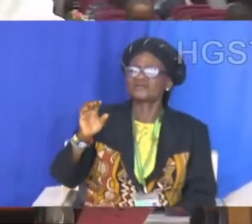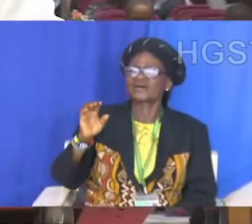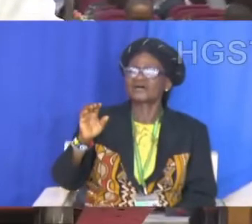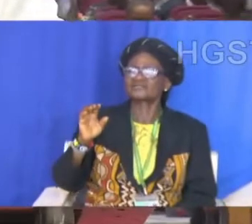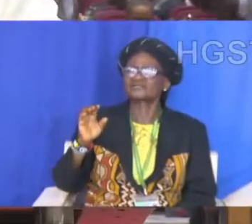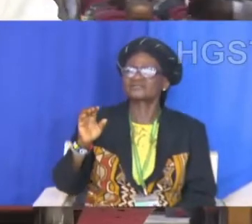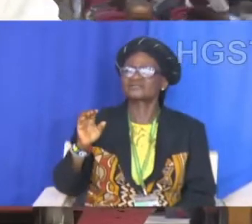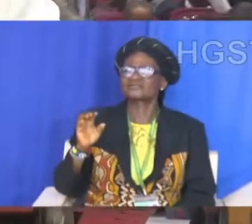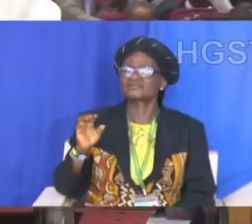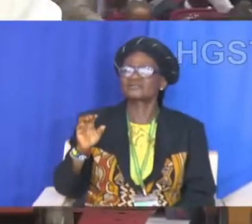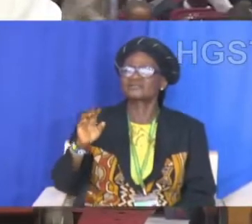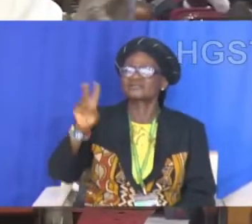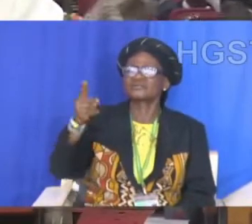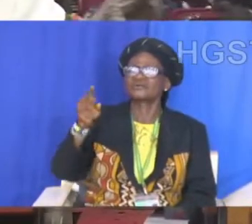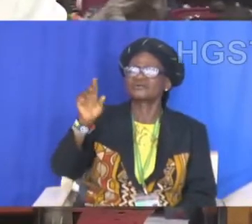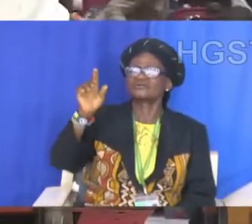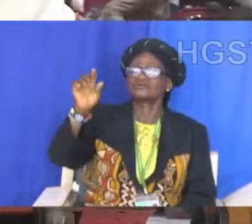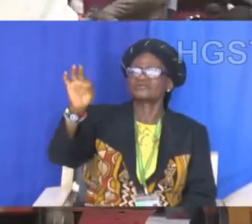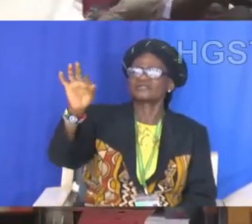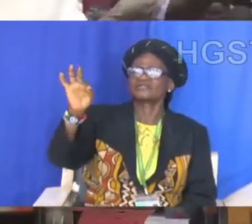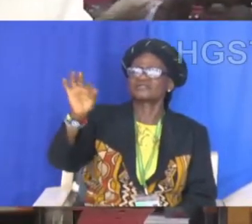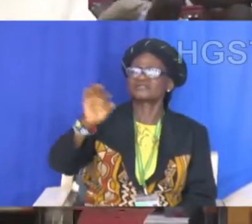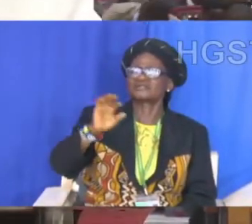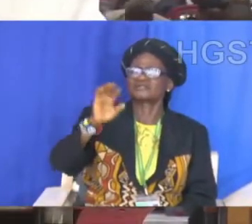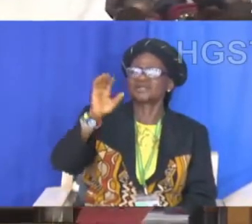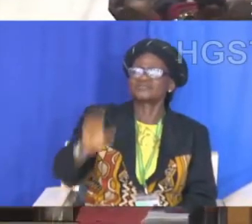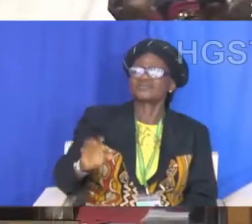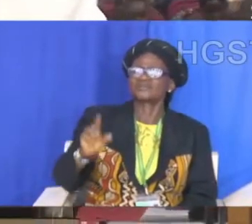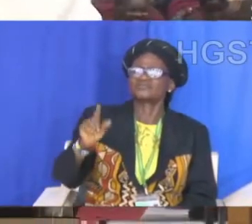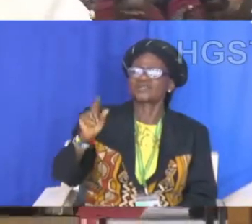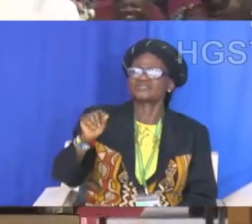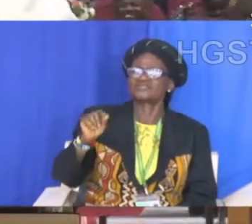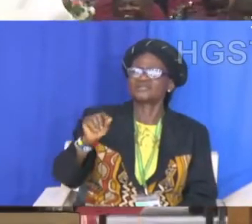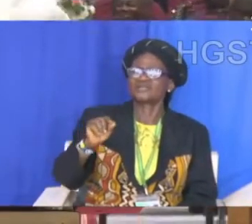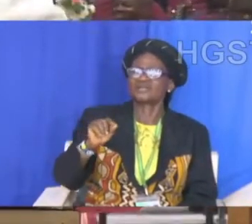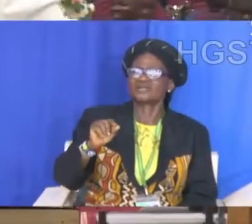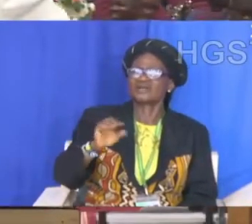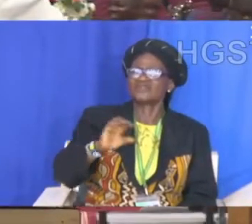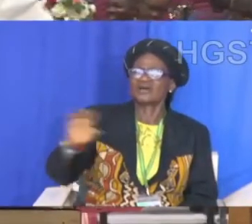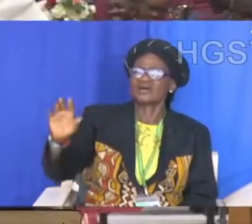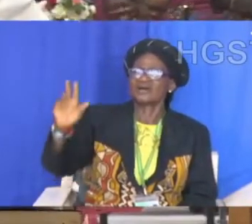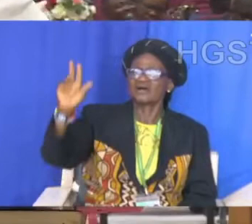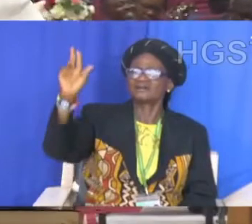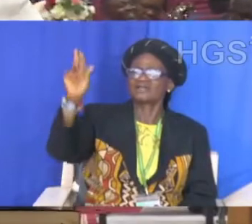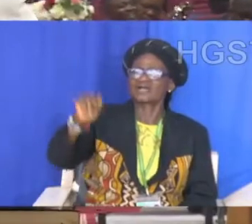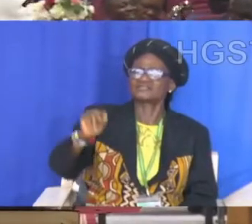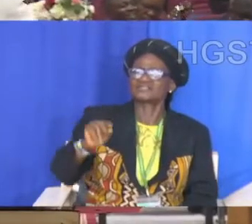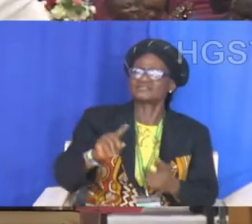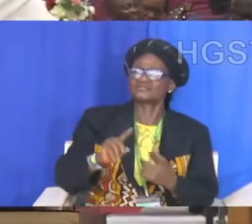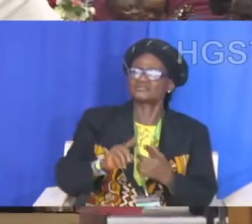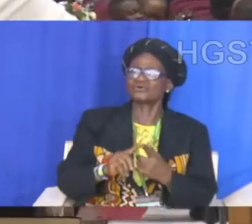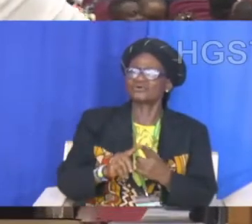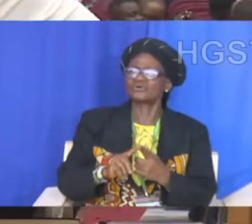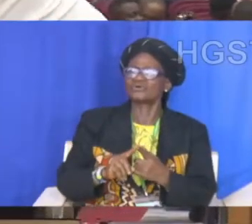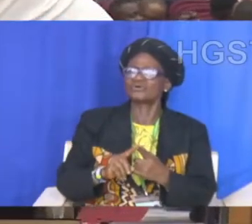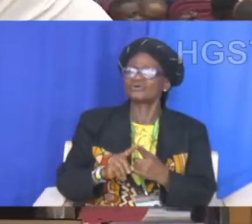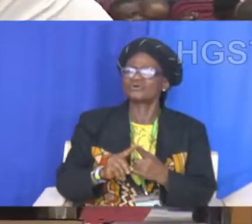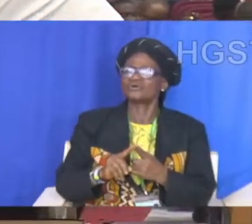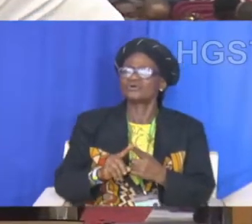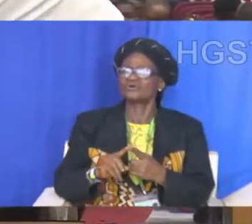Chronicles chapter 20 from verse 13 to 15.